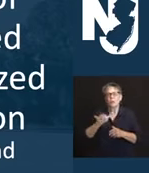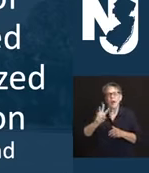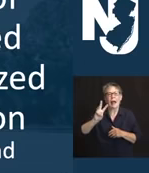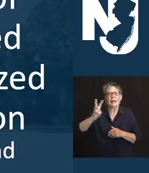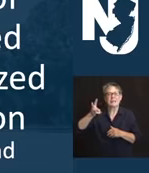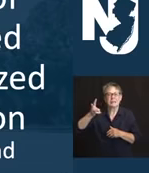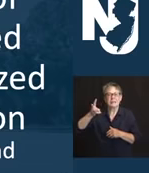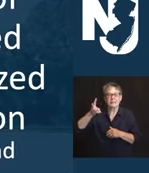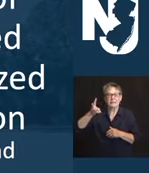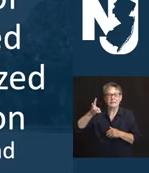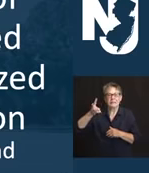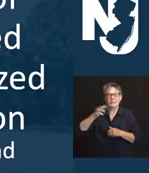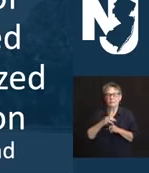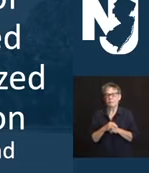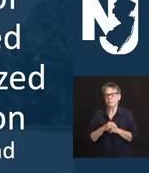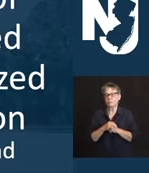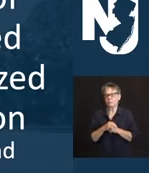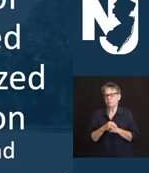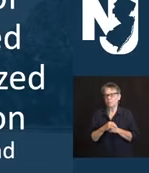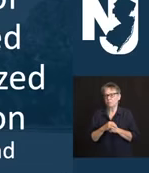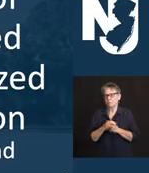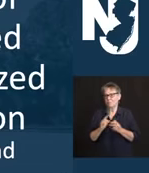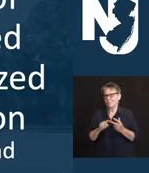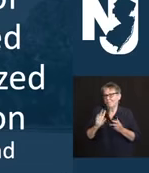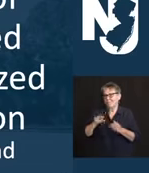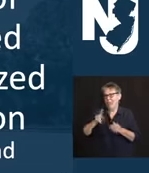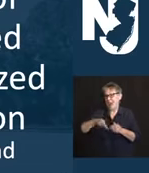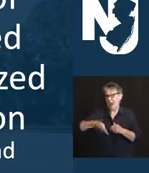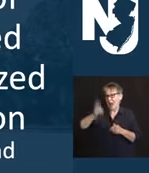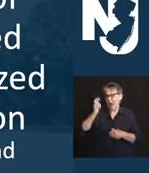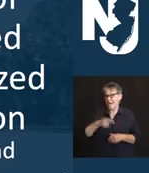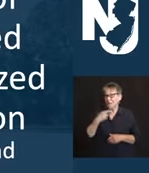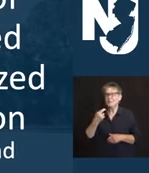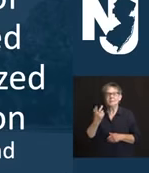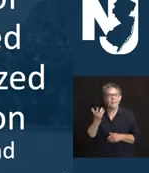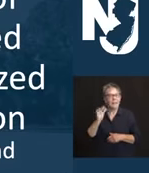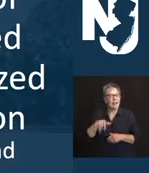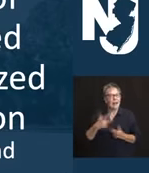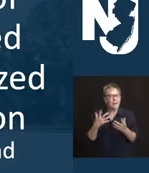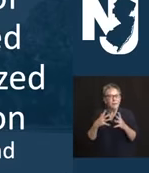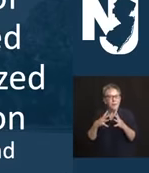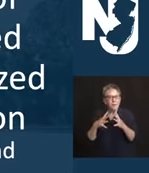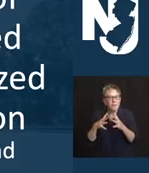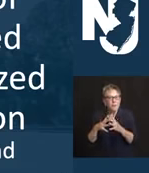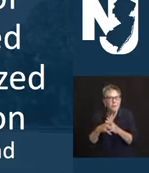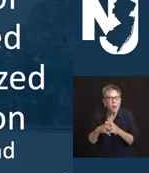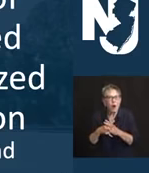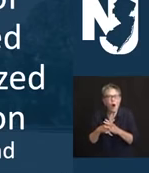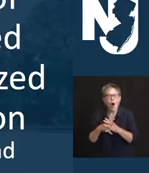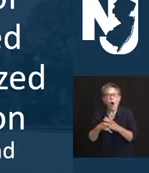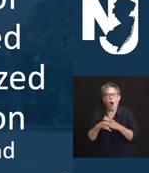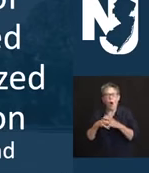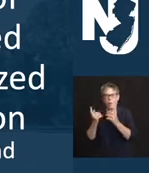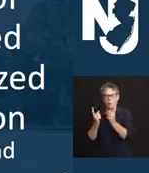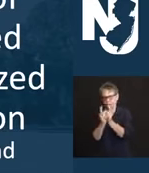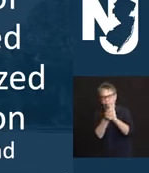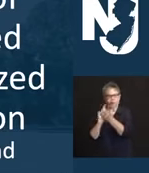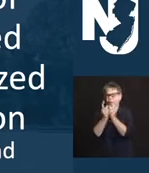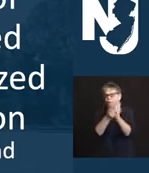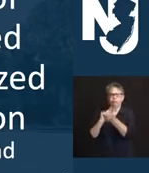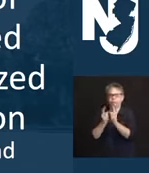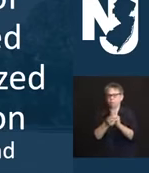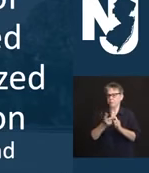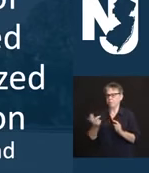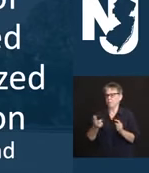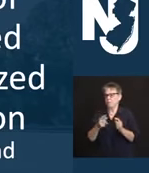and practices only may similarly resume next Monday, and we hope to allow full practices and competitions to resume